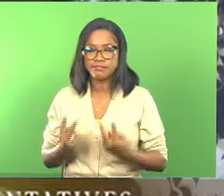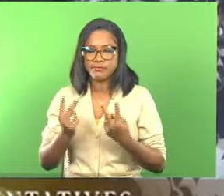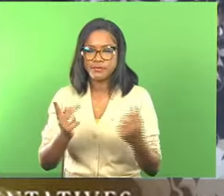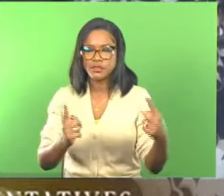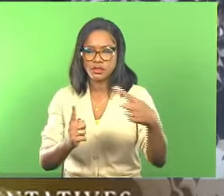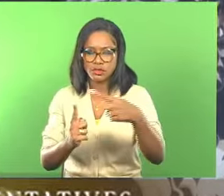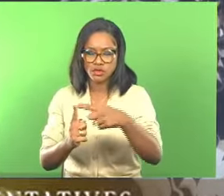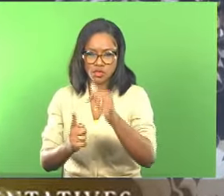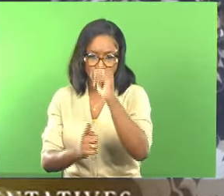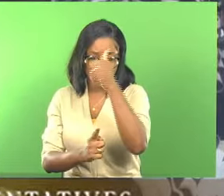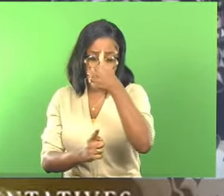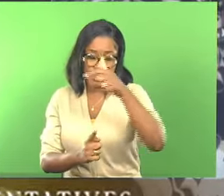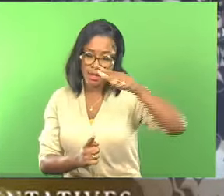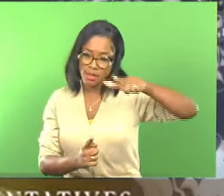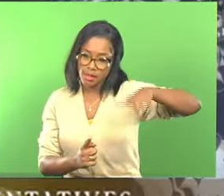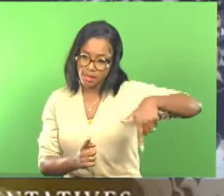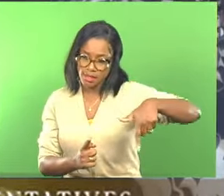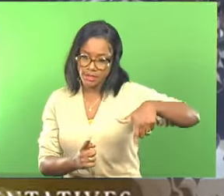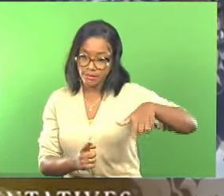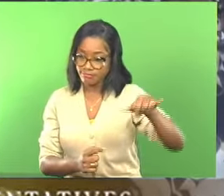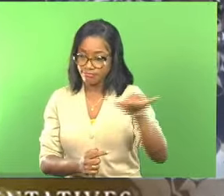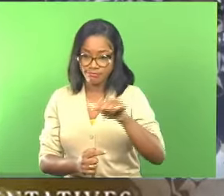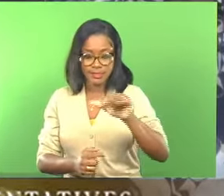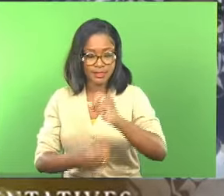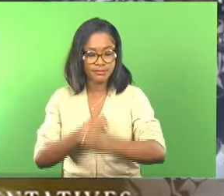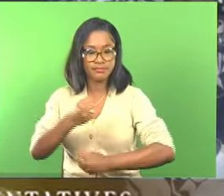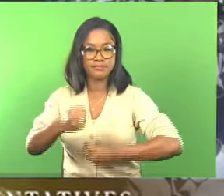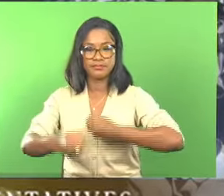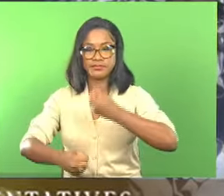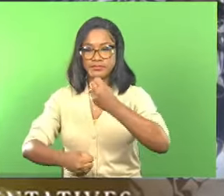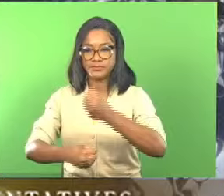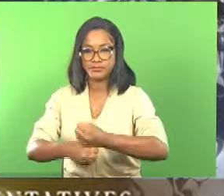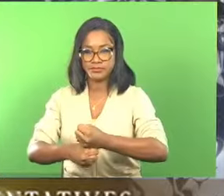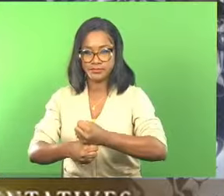India later that year.